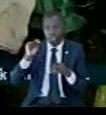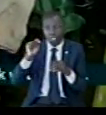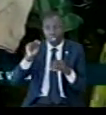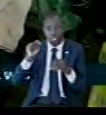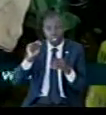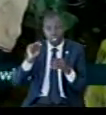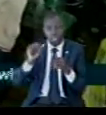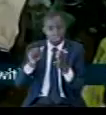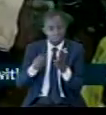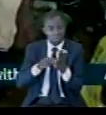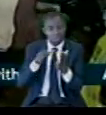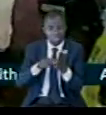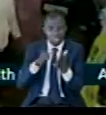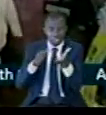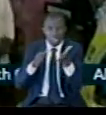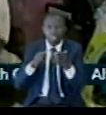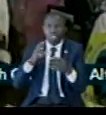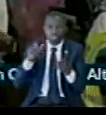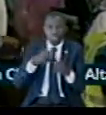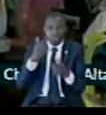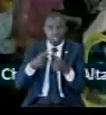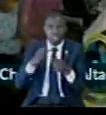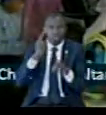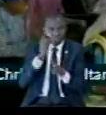now give me a light to Jesus Christ.